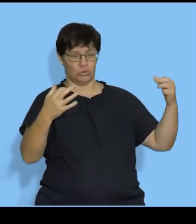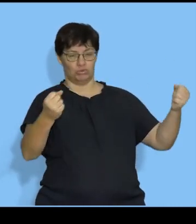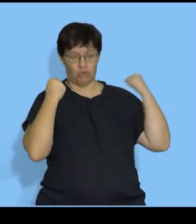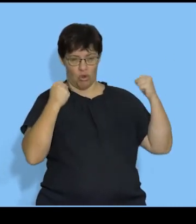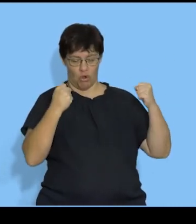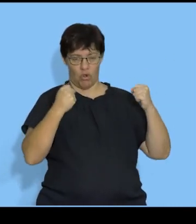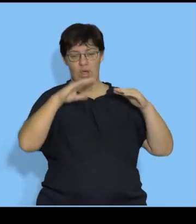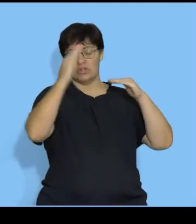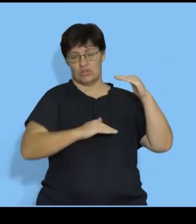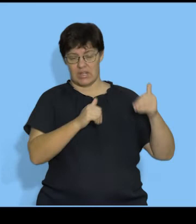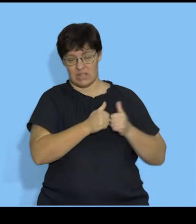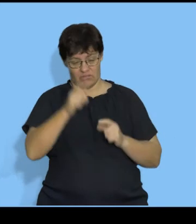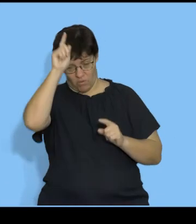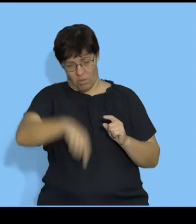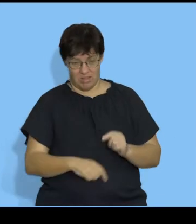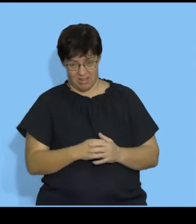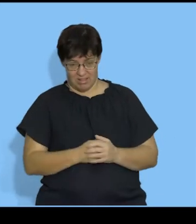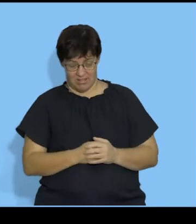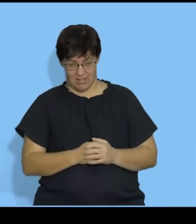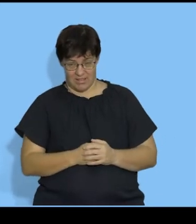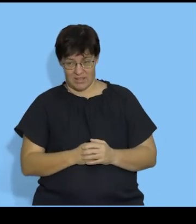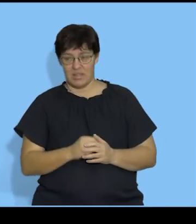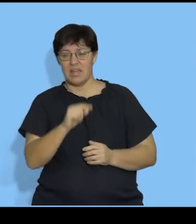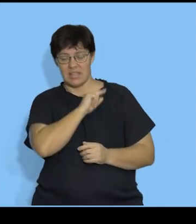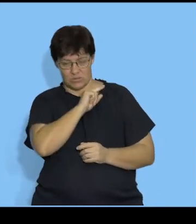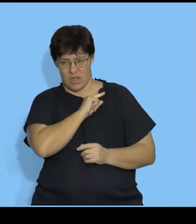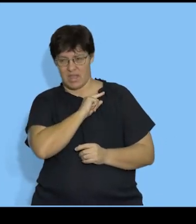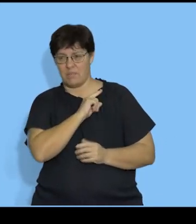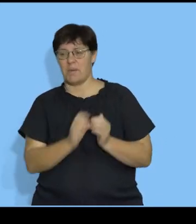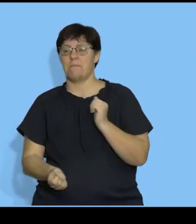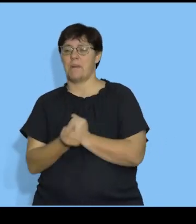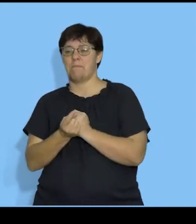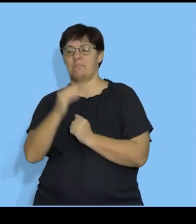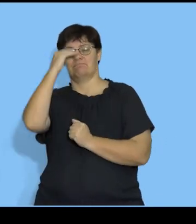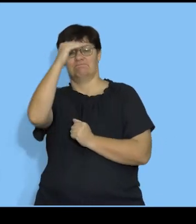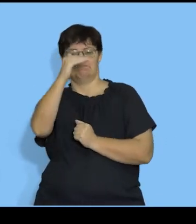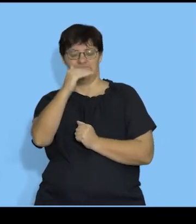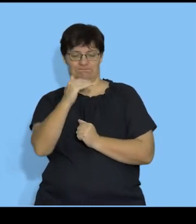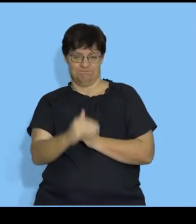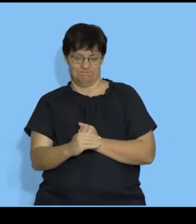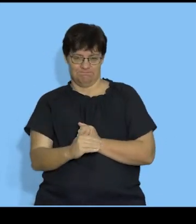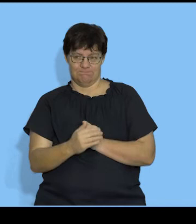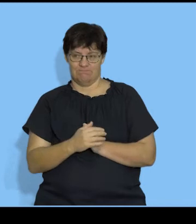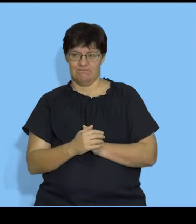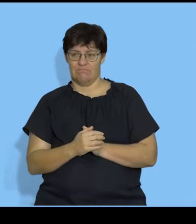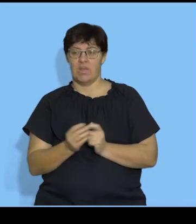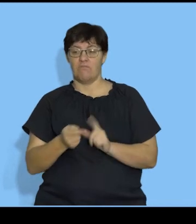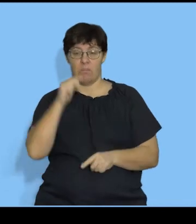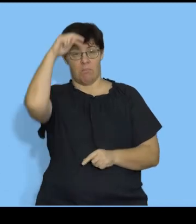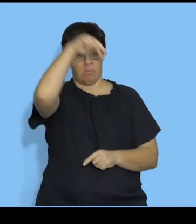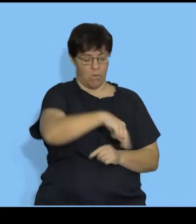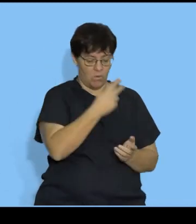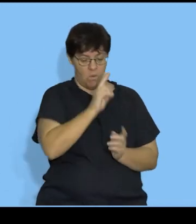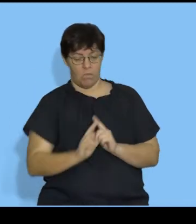all. As a result, we are able to come up with this series, whether you look at it from top to bottom or bottom